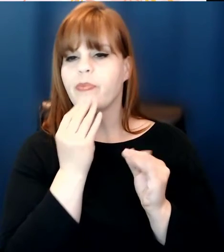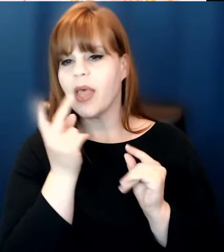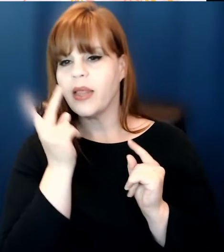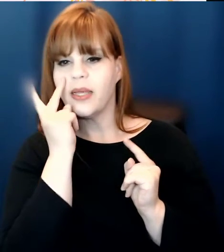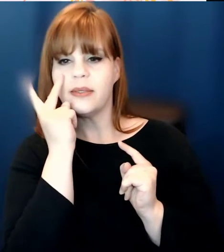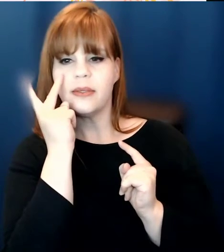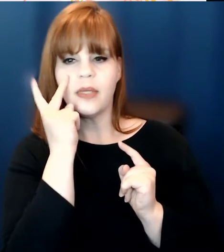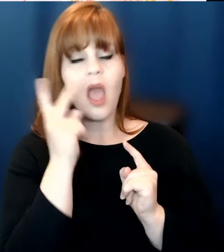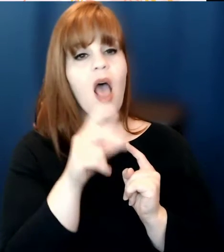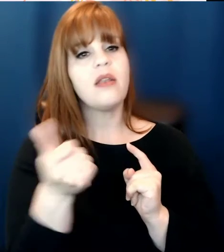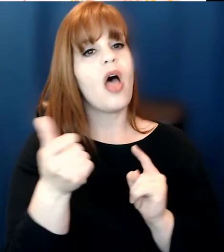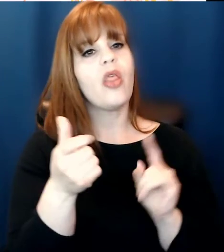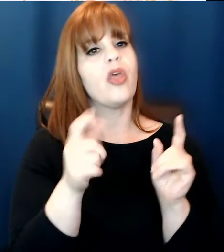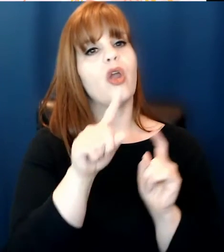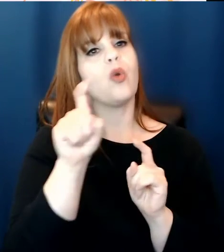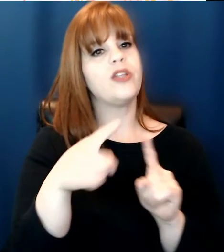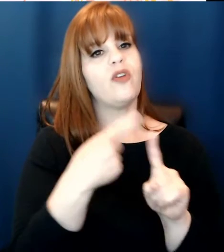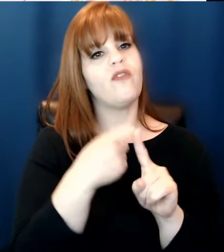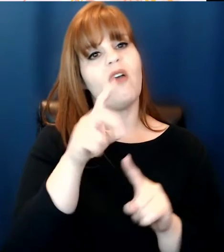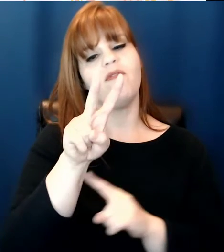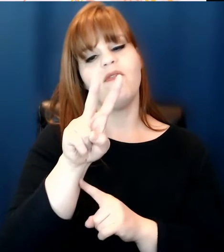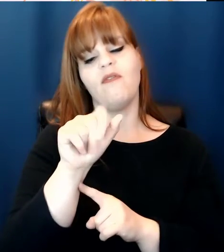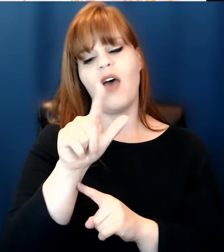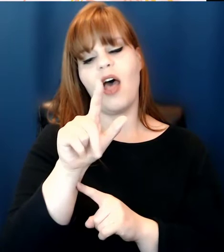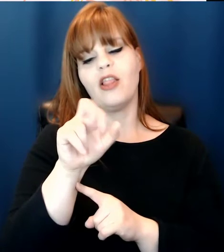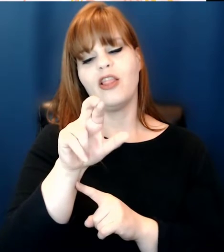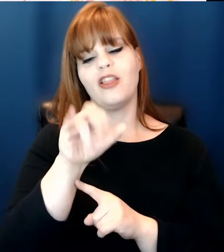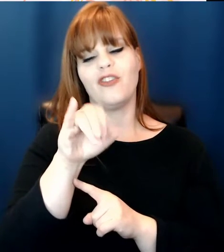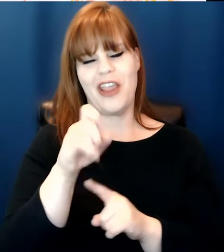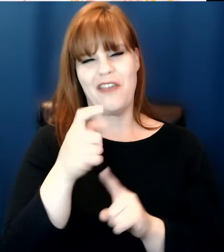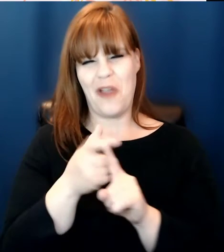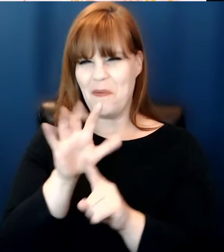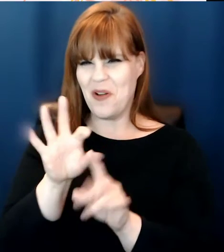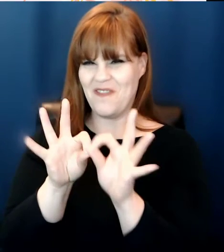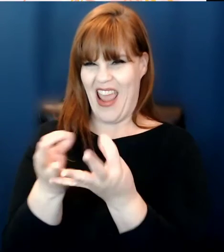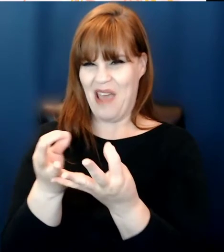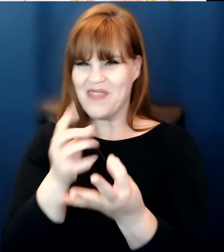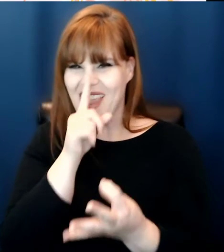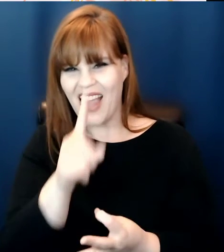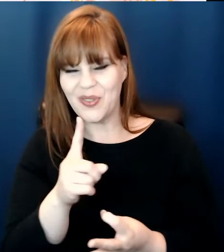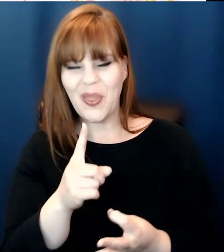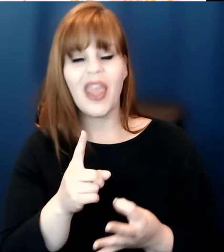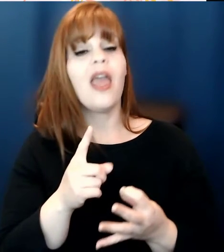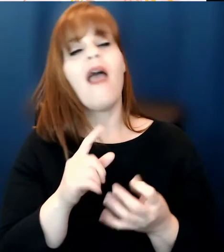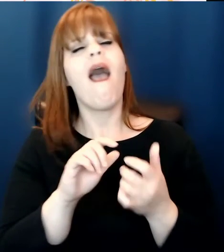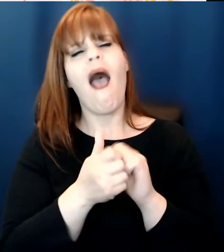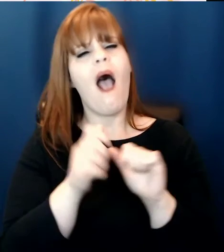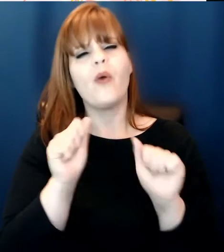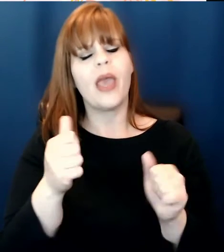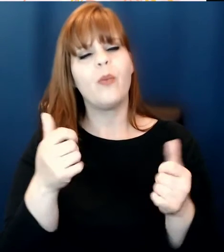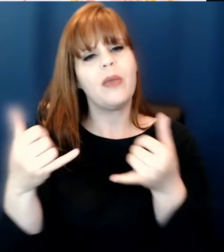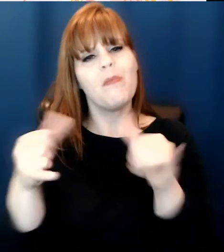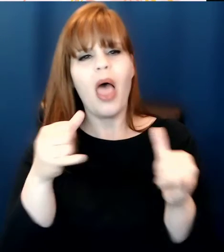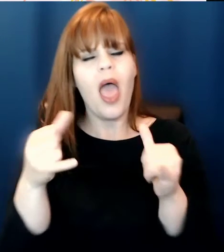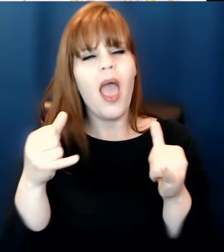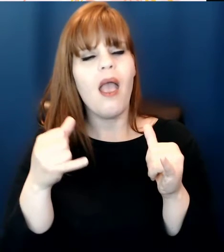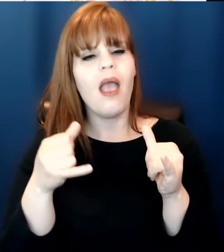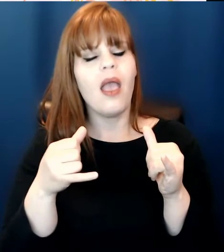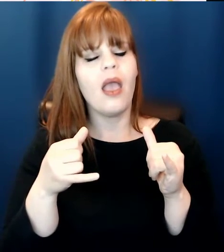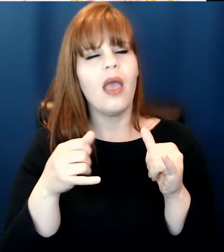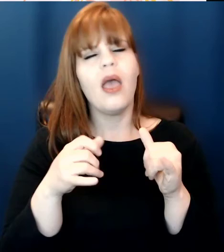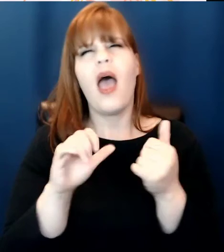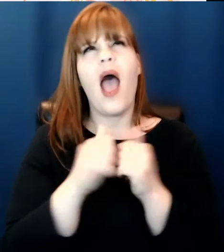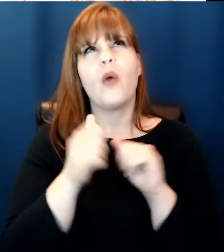Let's see. Okay, so another question from Valerie, from her family actually. How would we be able to play